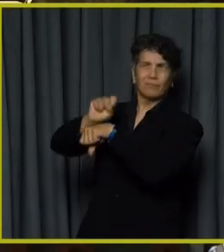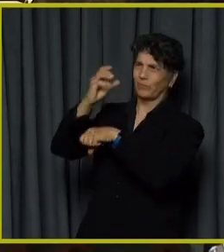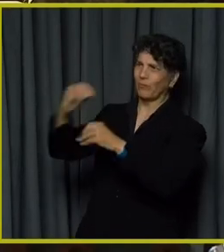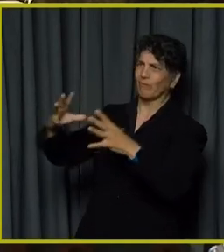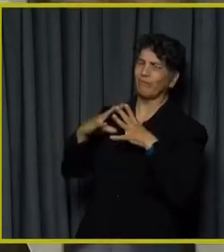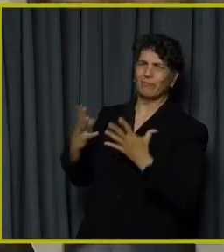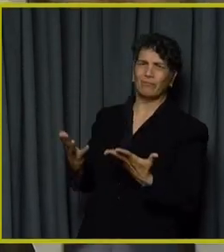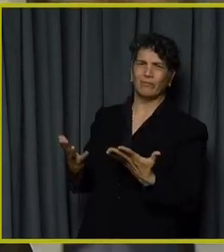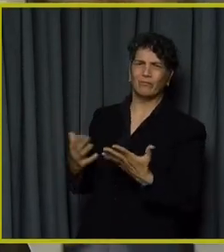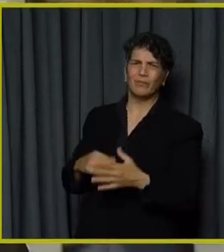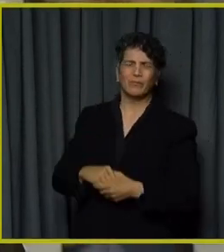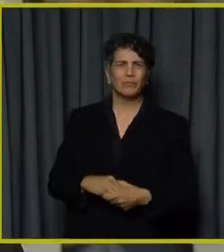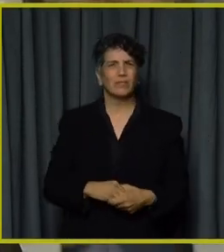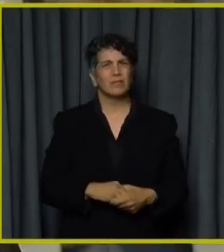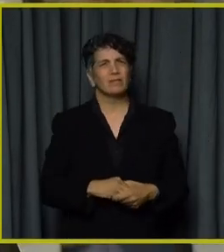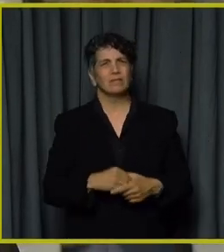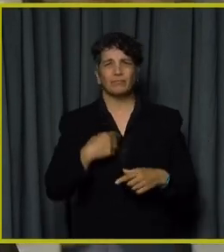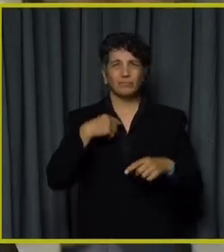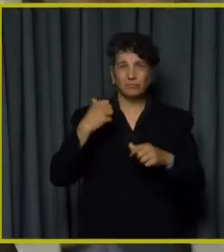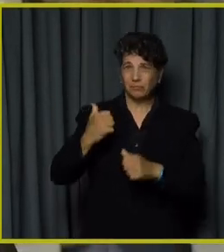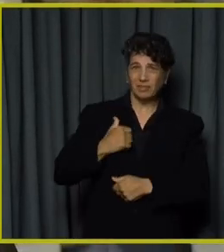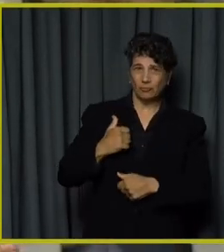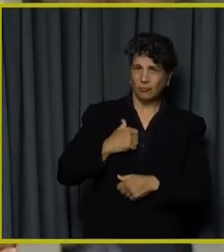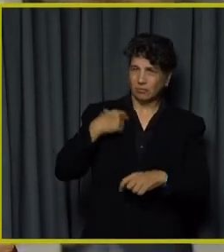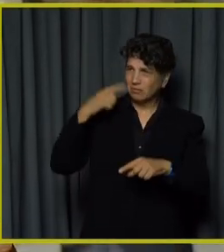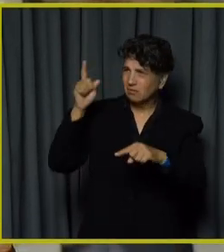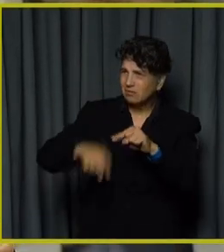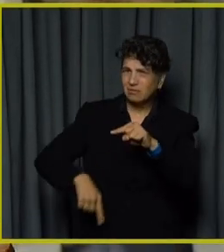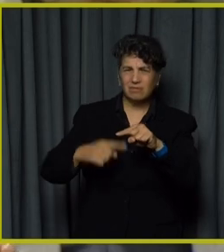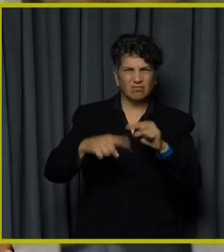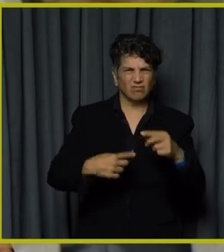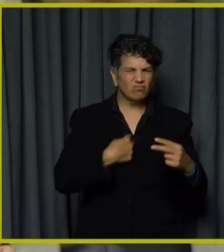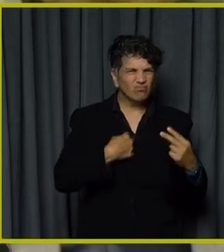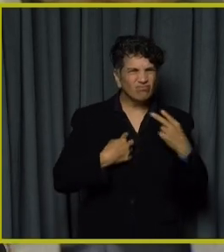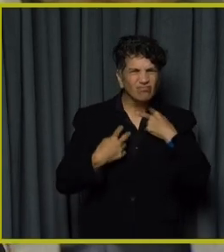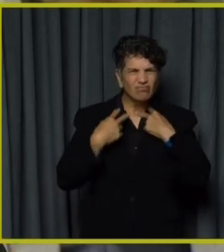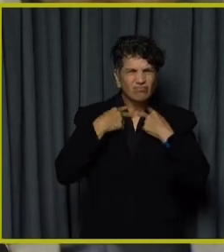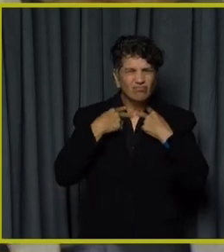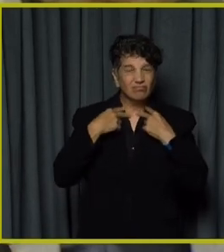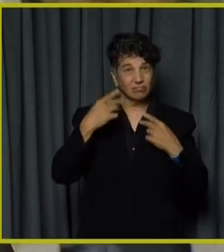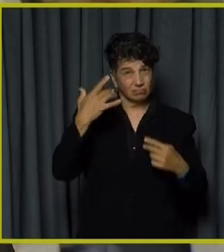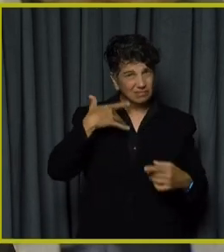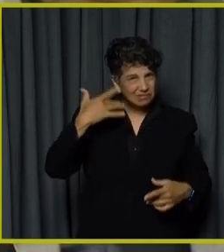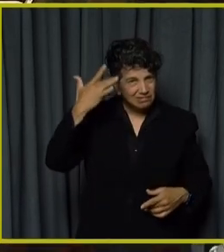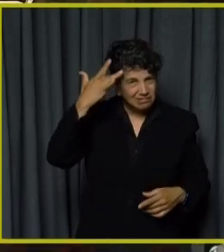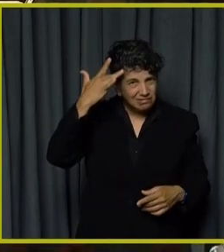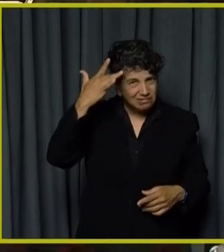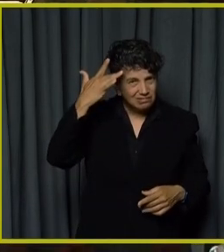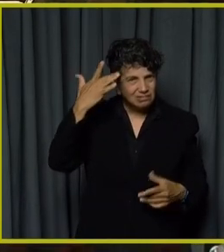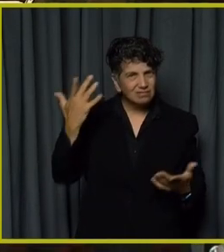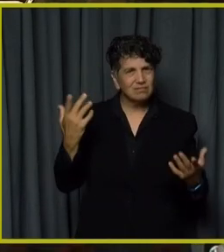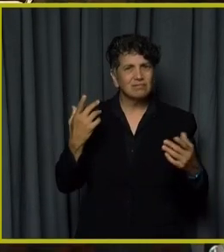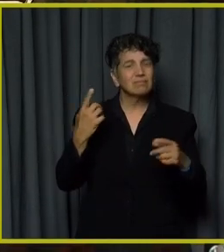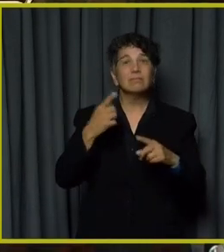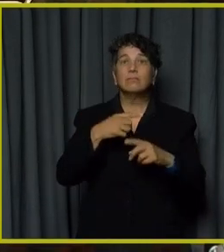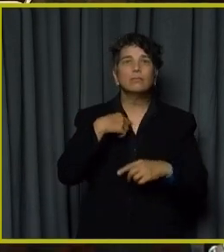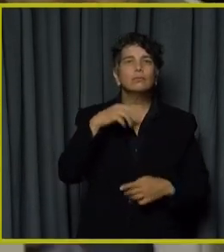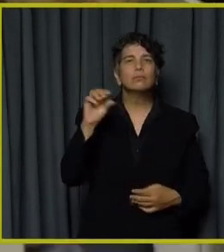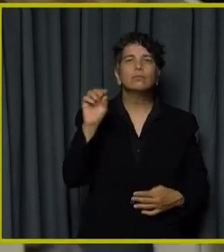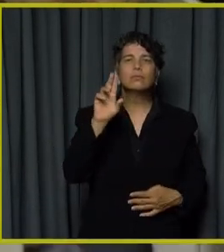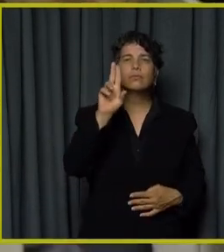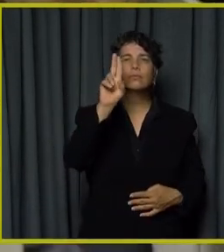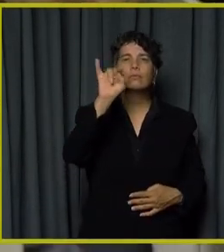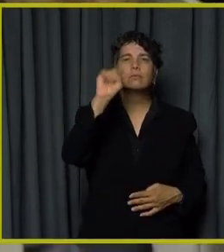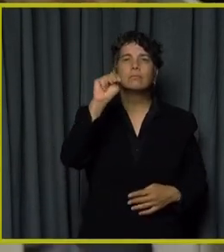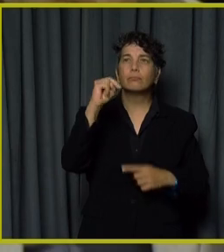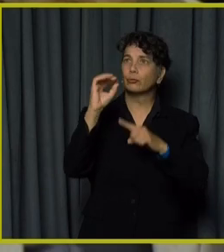to fight, our abilities taken from us because of anti-union legislation such as right to work. I'm here